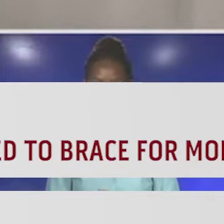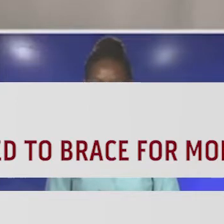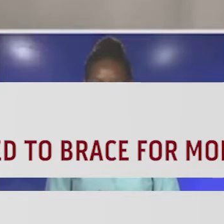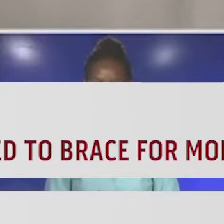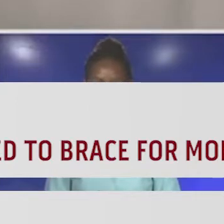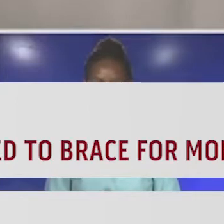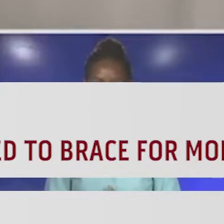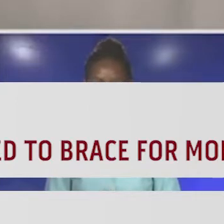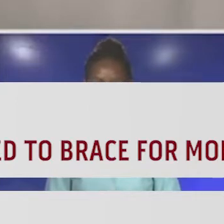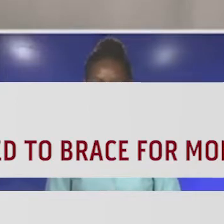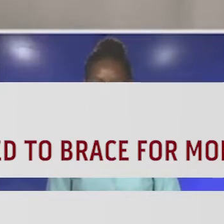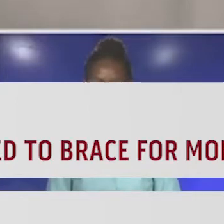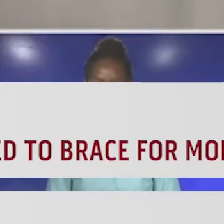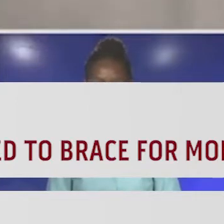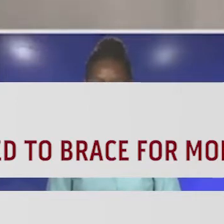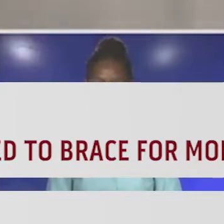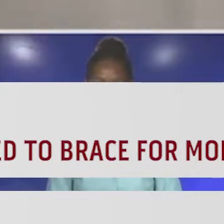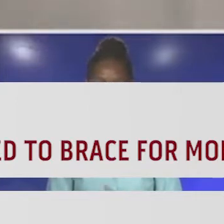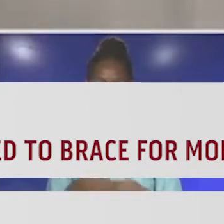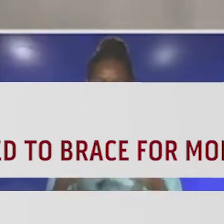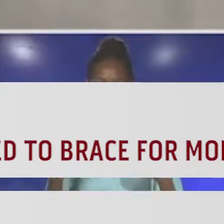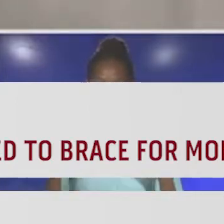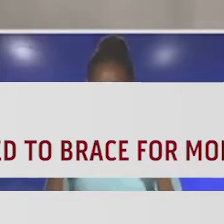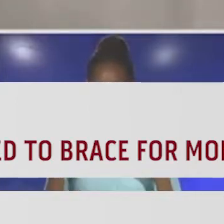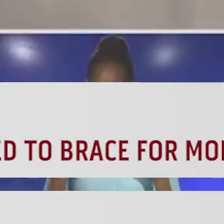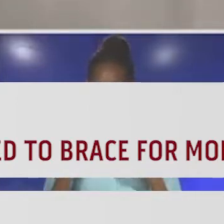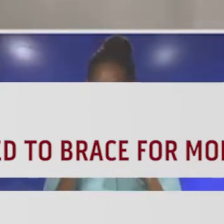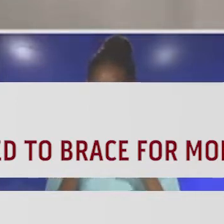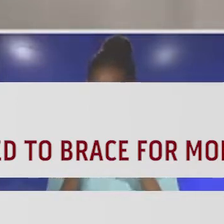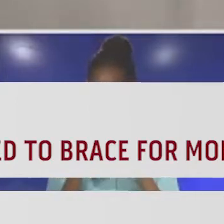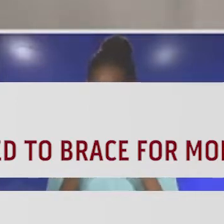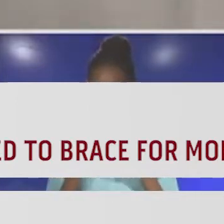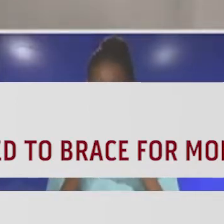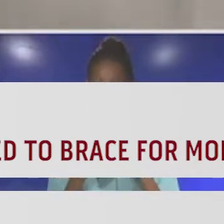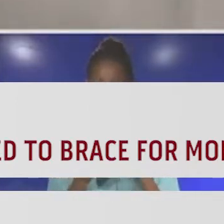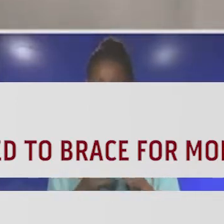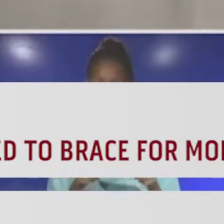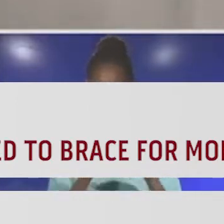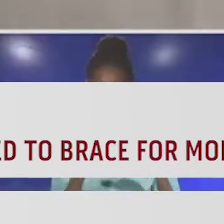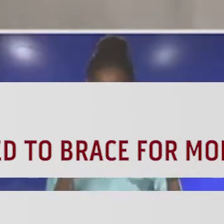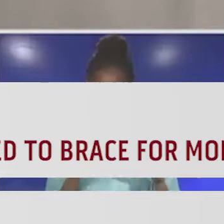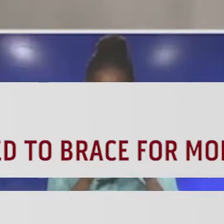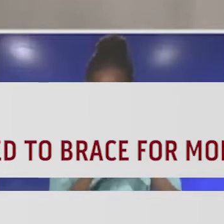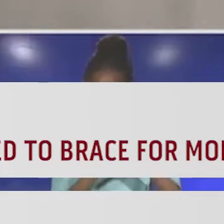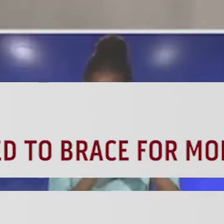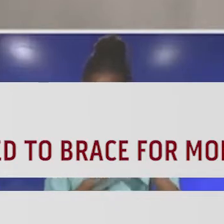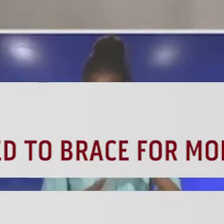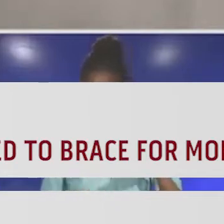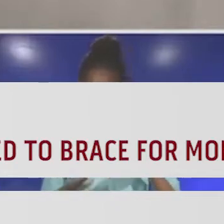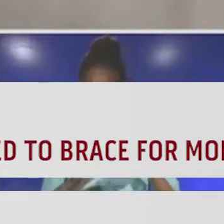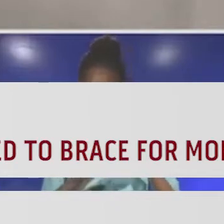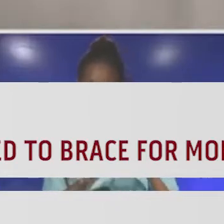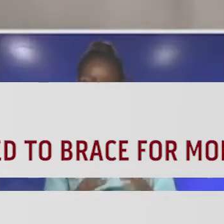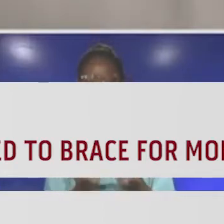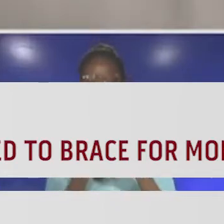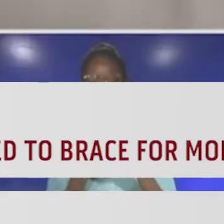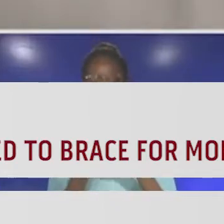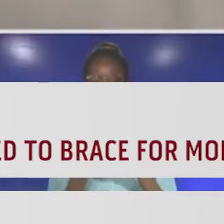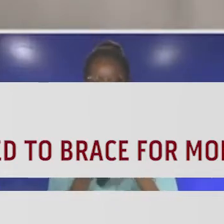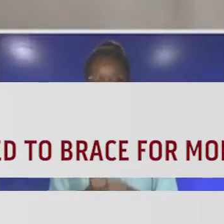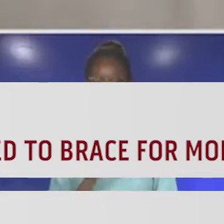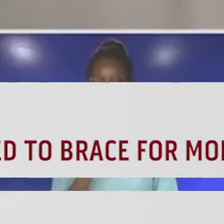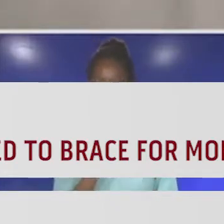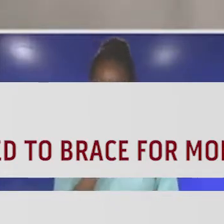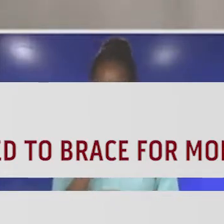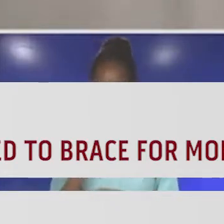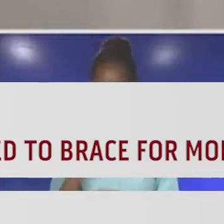after. Landslips in total, and these are significant landslips, not that there aren't other landslips. We've had